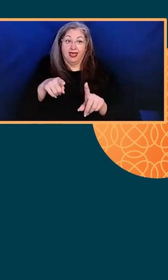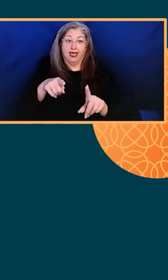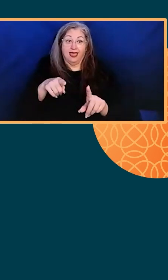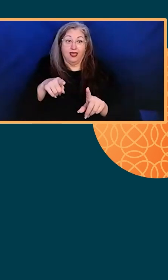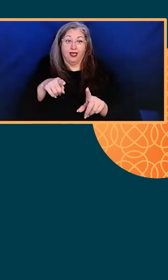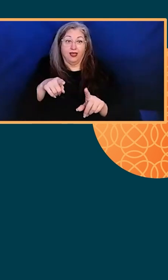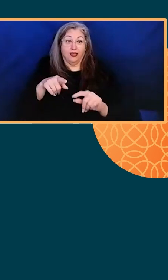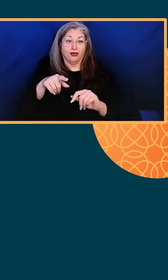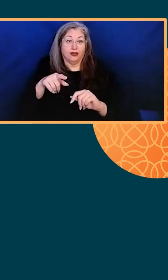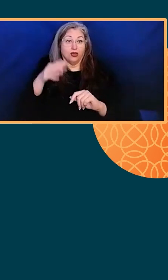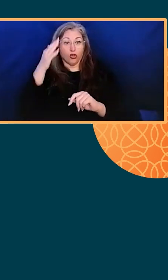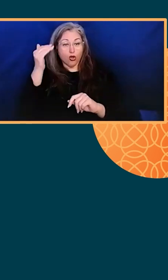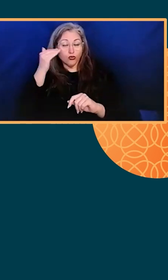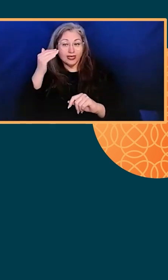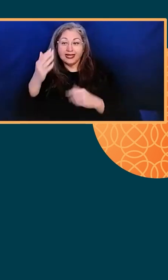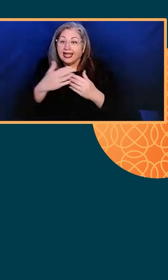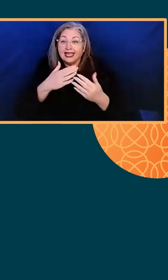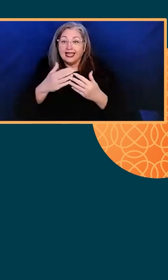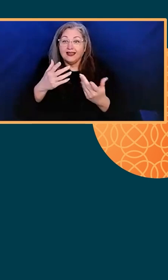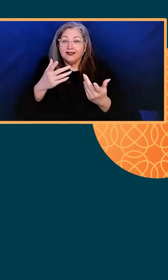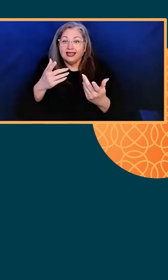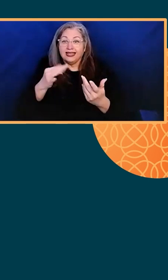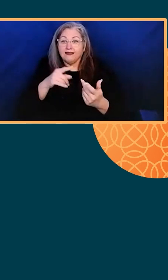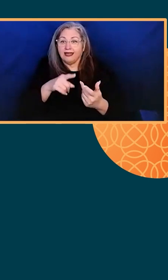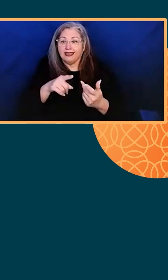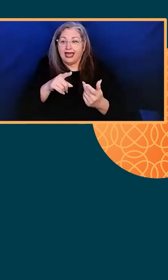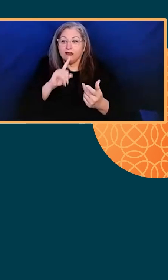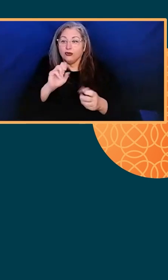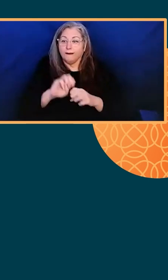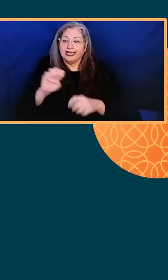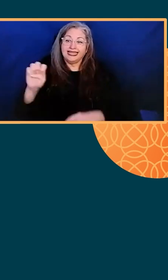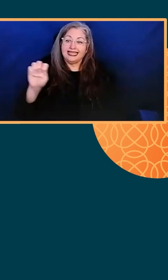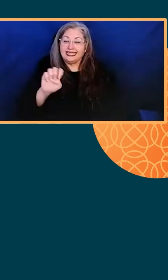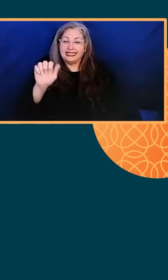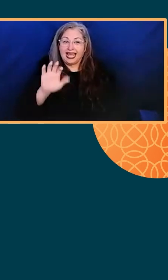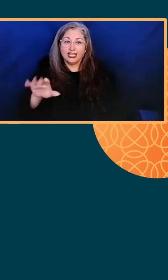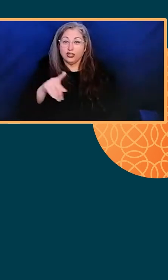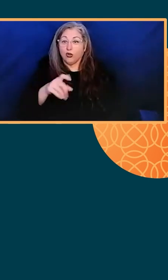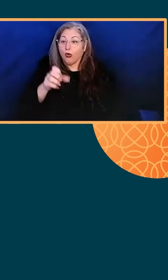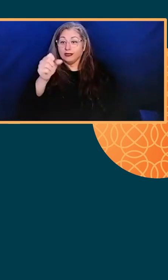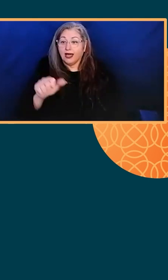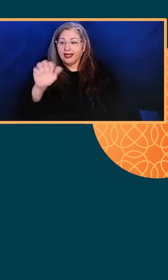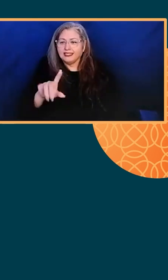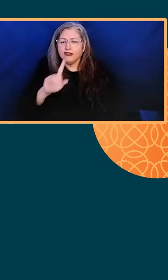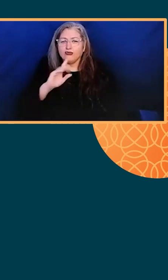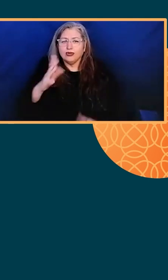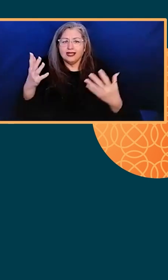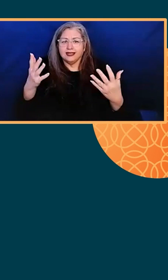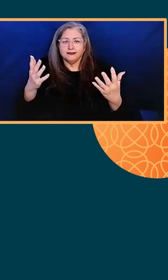right? If they're, even if they could be East Asian, they could be South Asian. Like